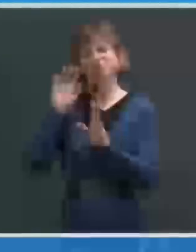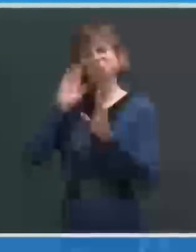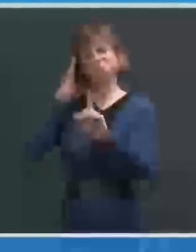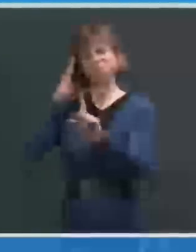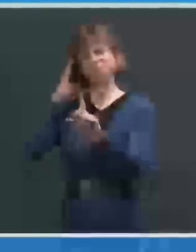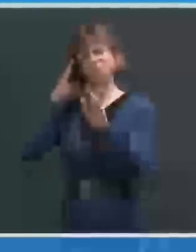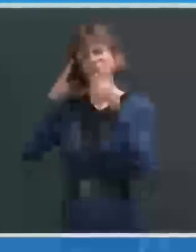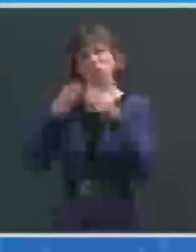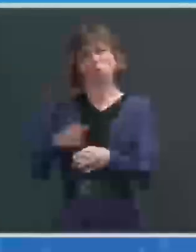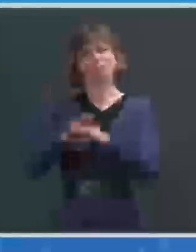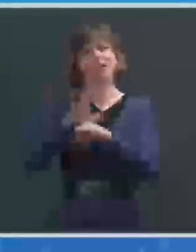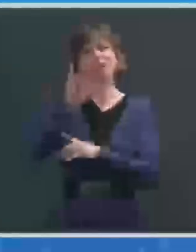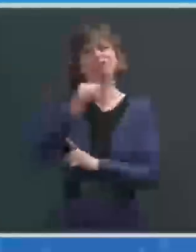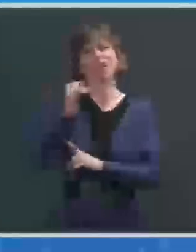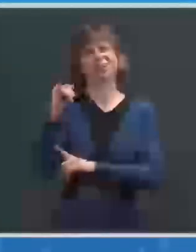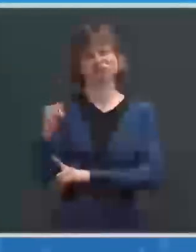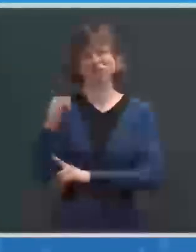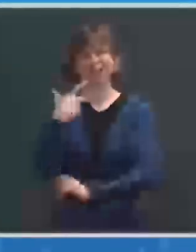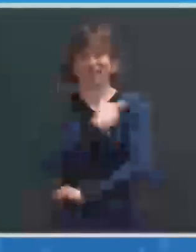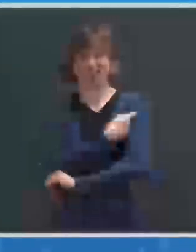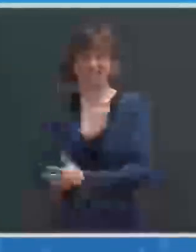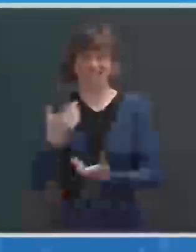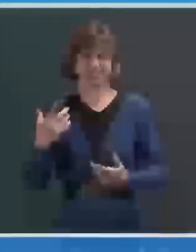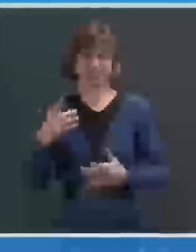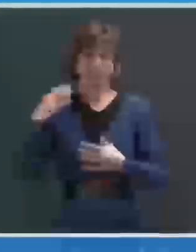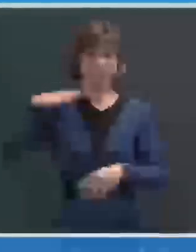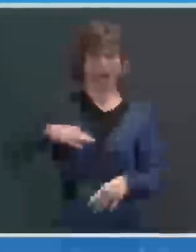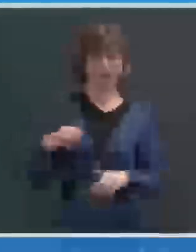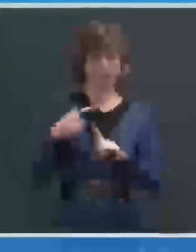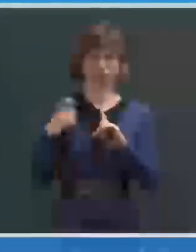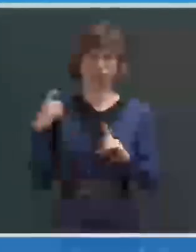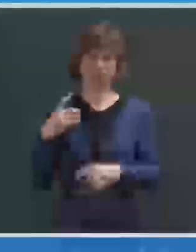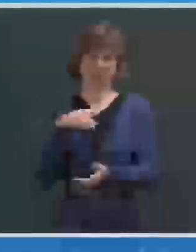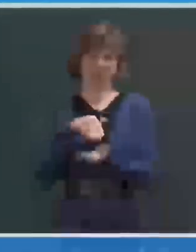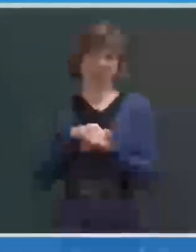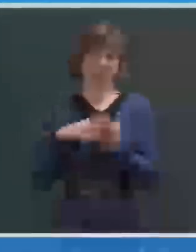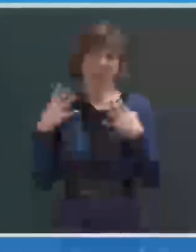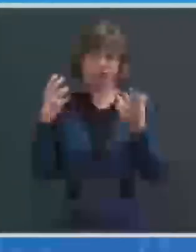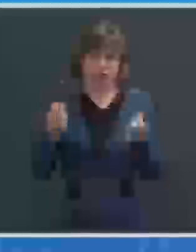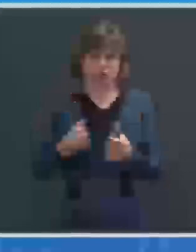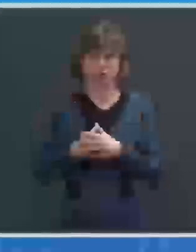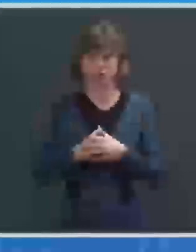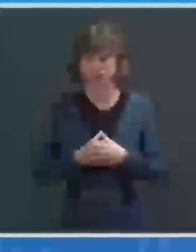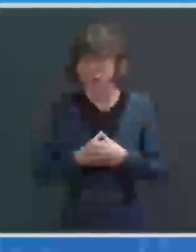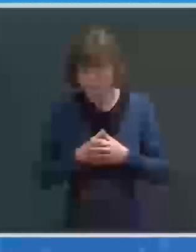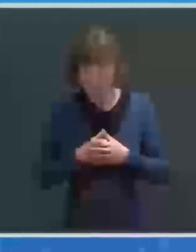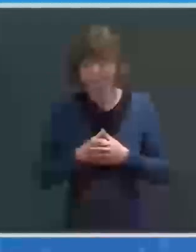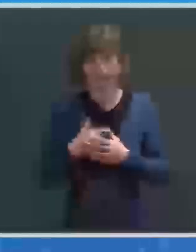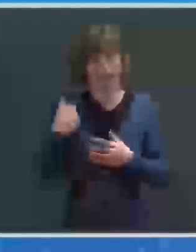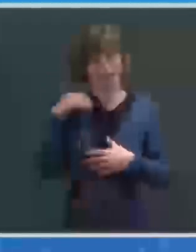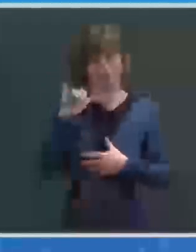provider's perspective. You know, having these different types of vaccines available for use, you know, ones